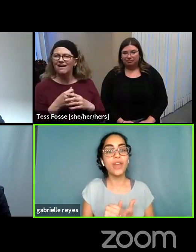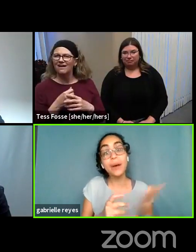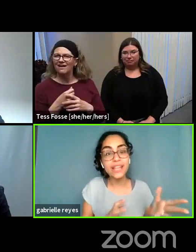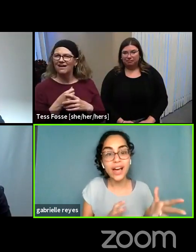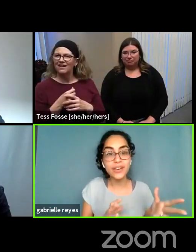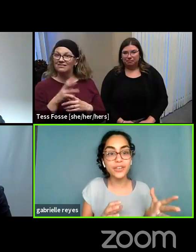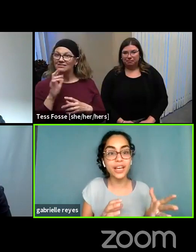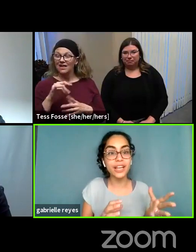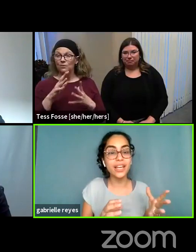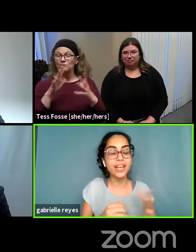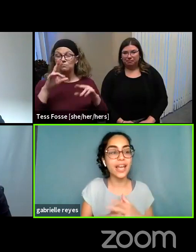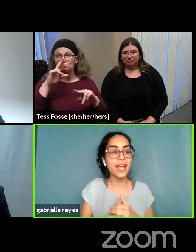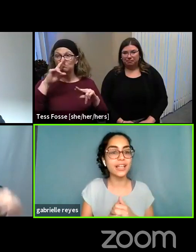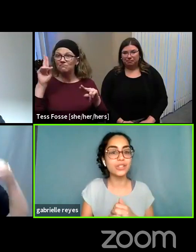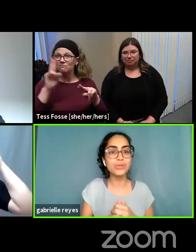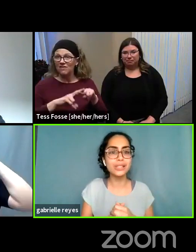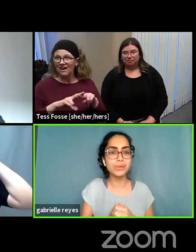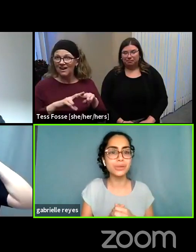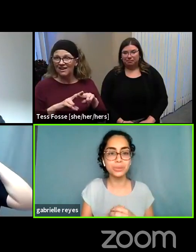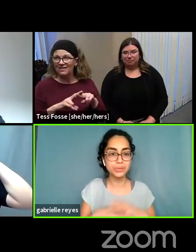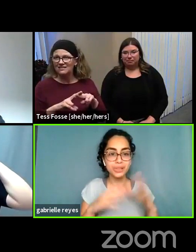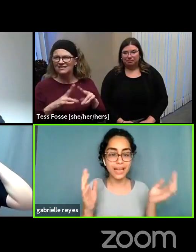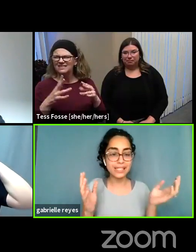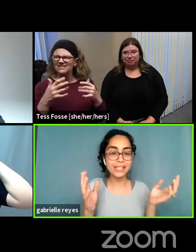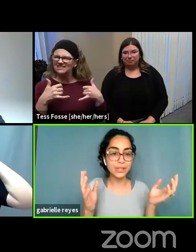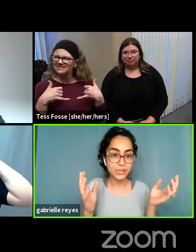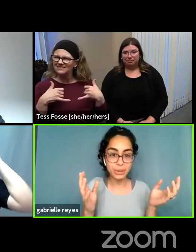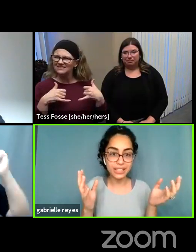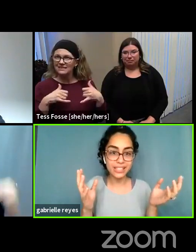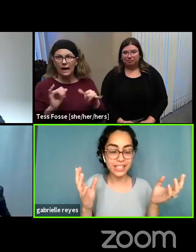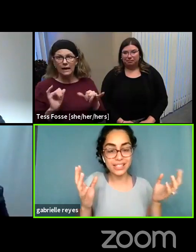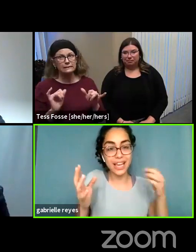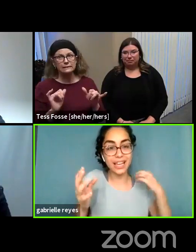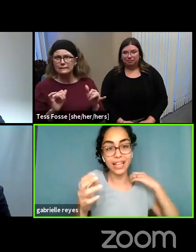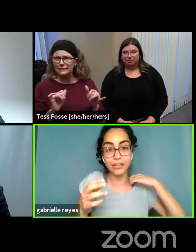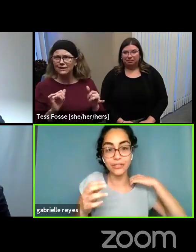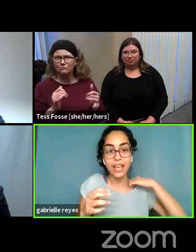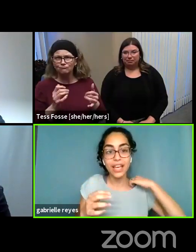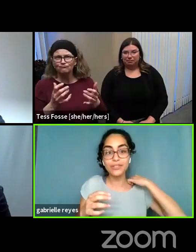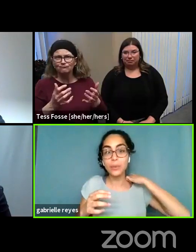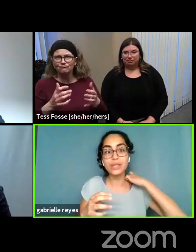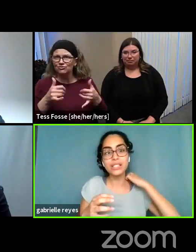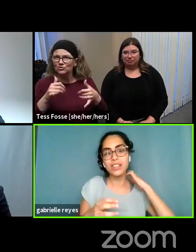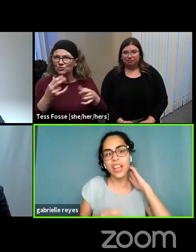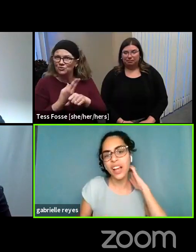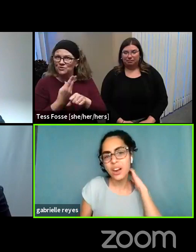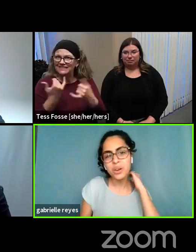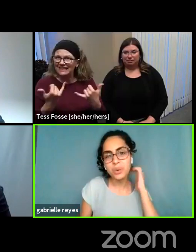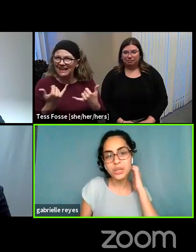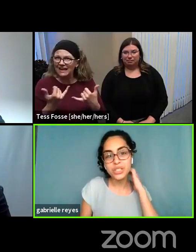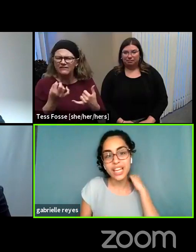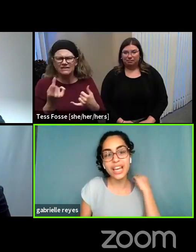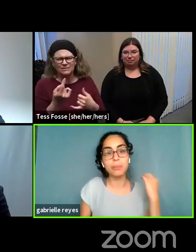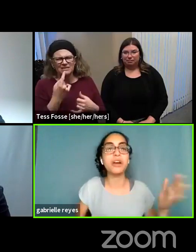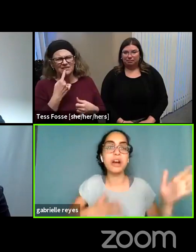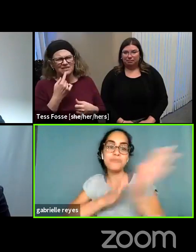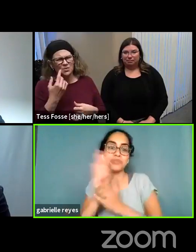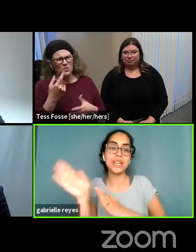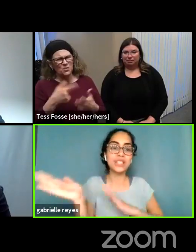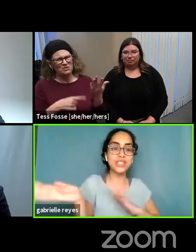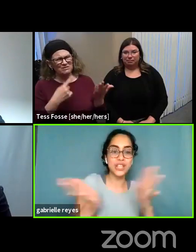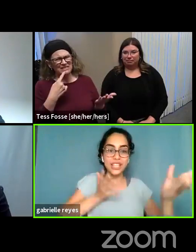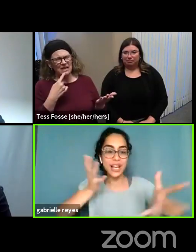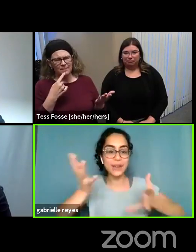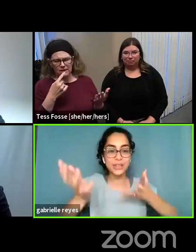So that was a lot of fun, and I still do it to this day. Like if someone's still like, I don't know what you're saying, I'm like, all